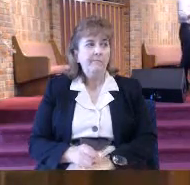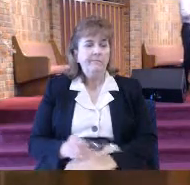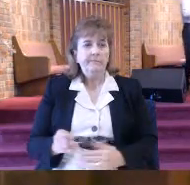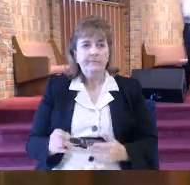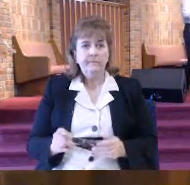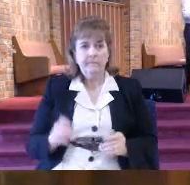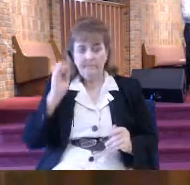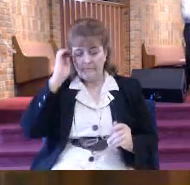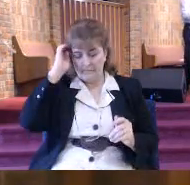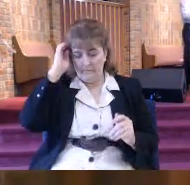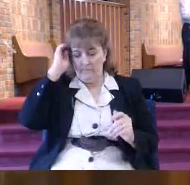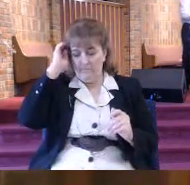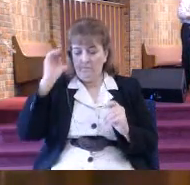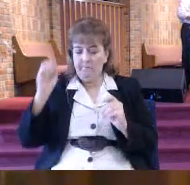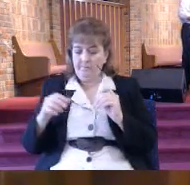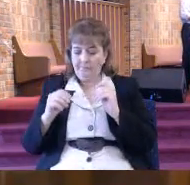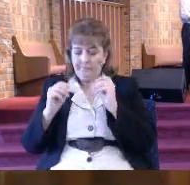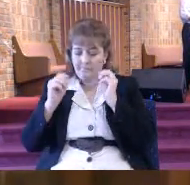Number